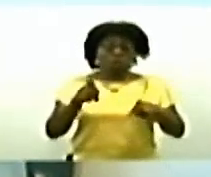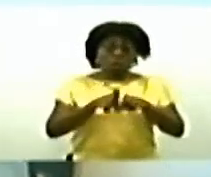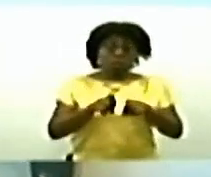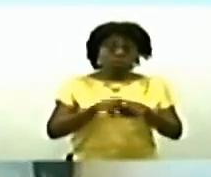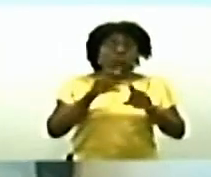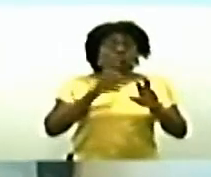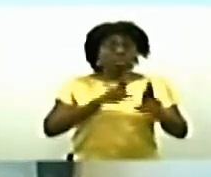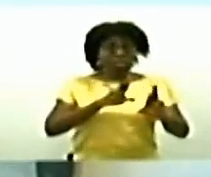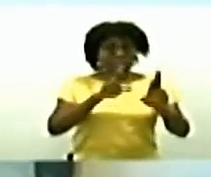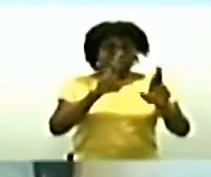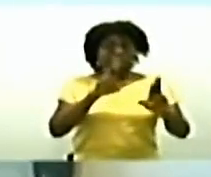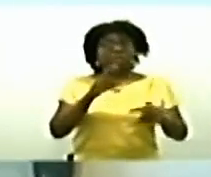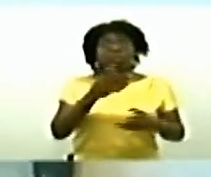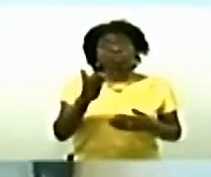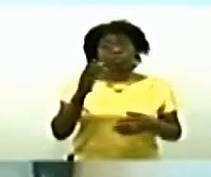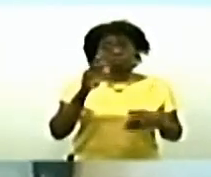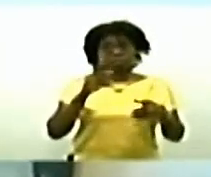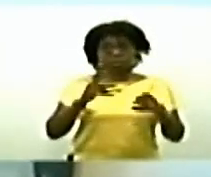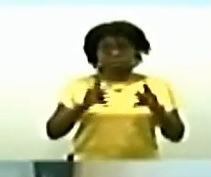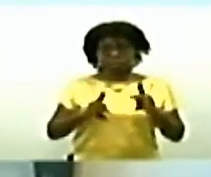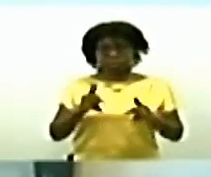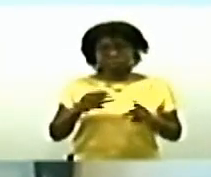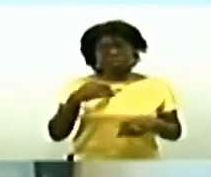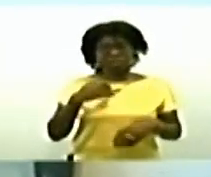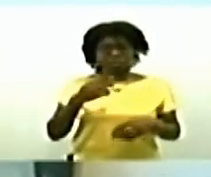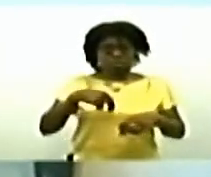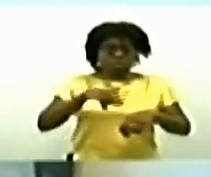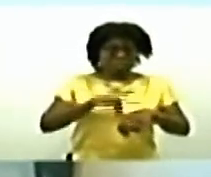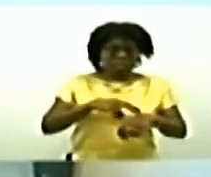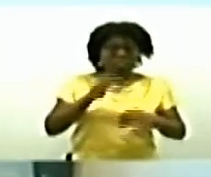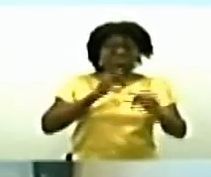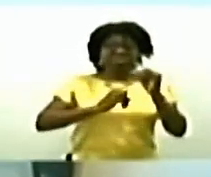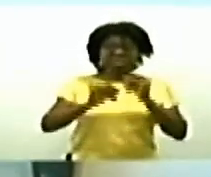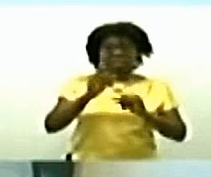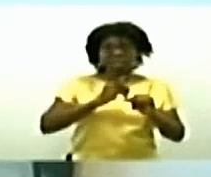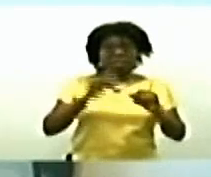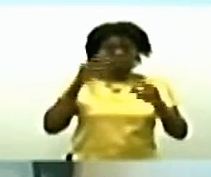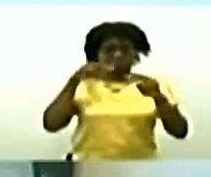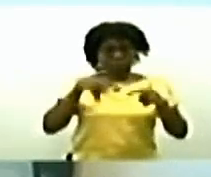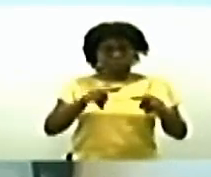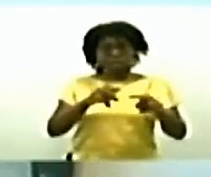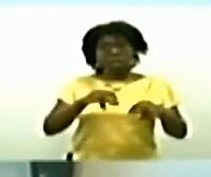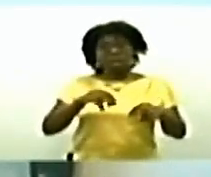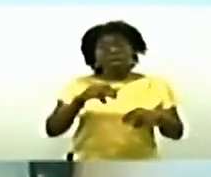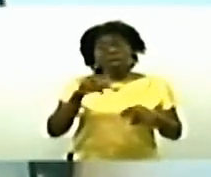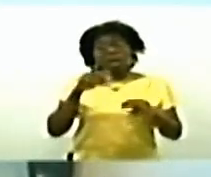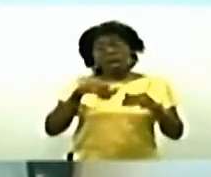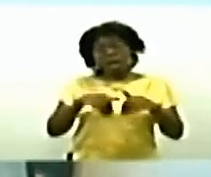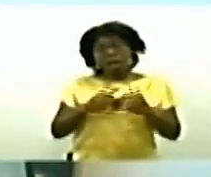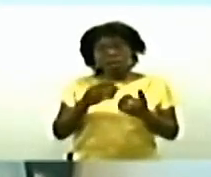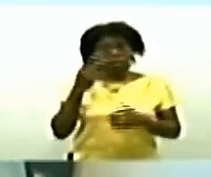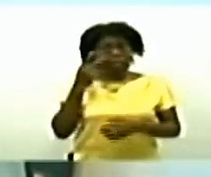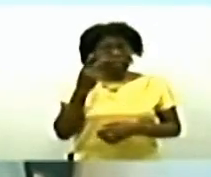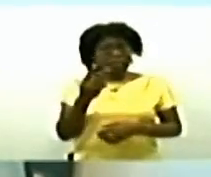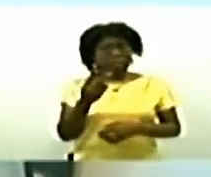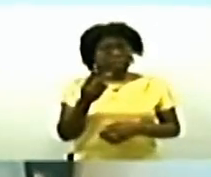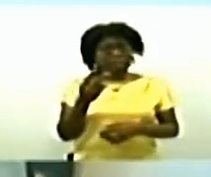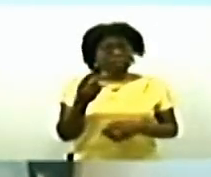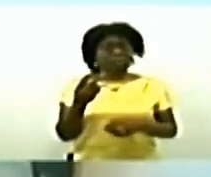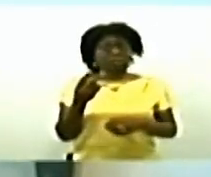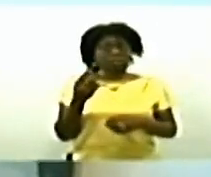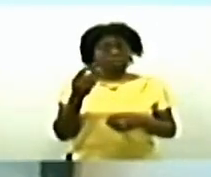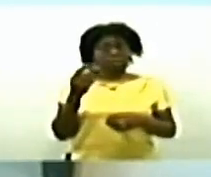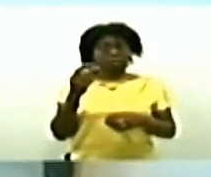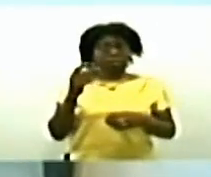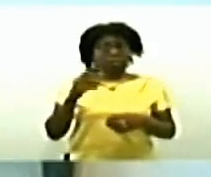those wardens. You have a normal international view for the sea wardens. So normally you hear people say that police